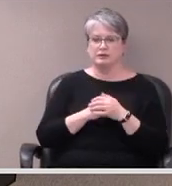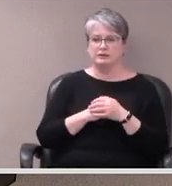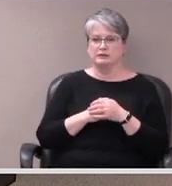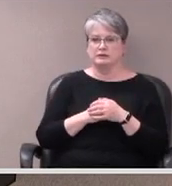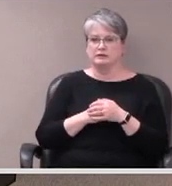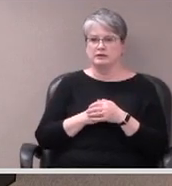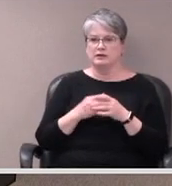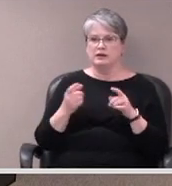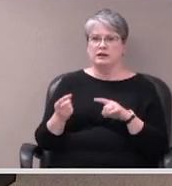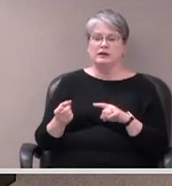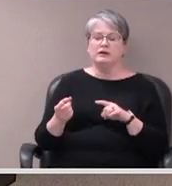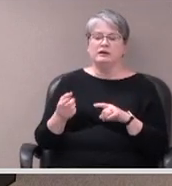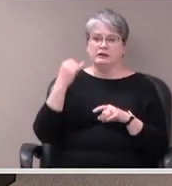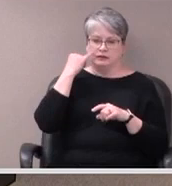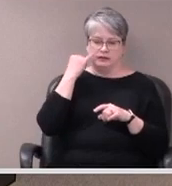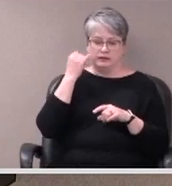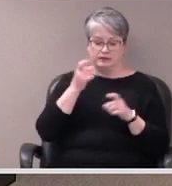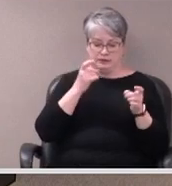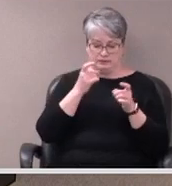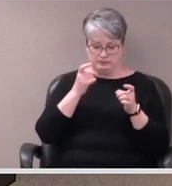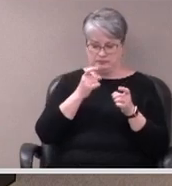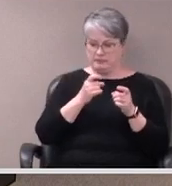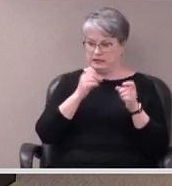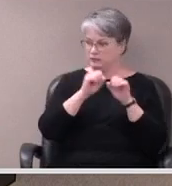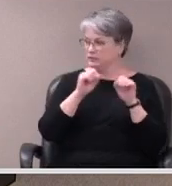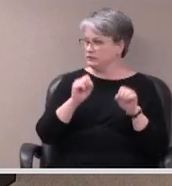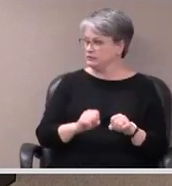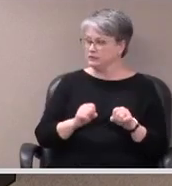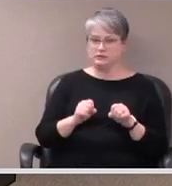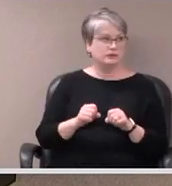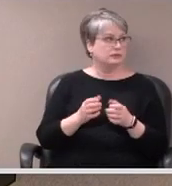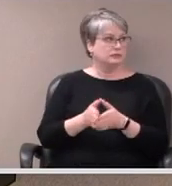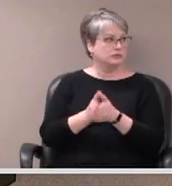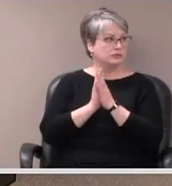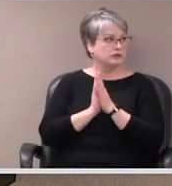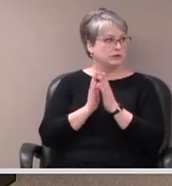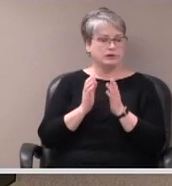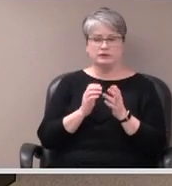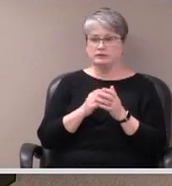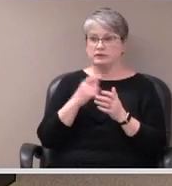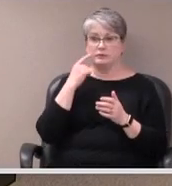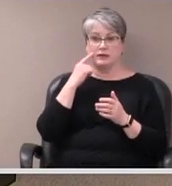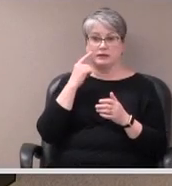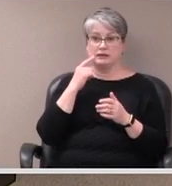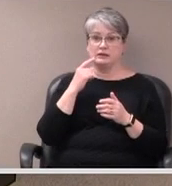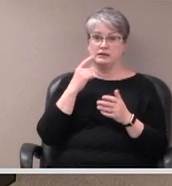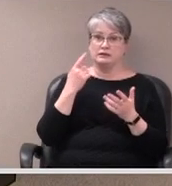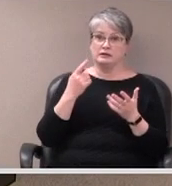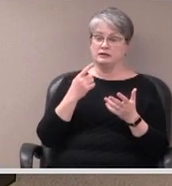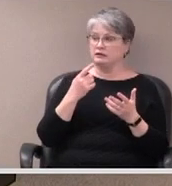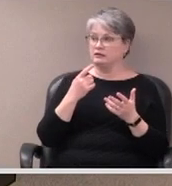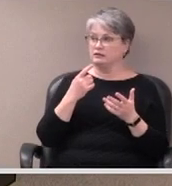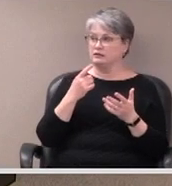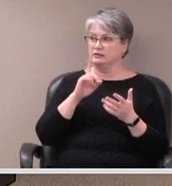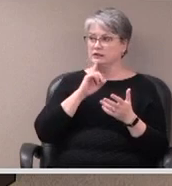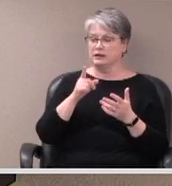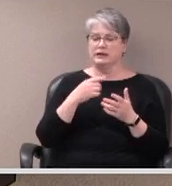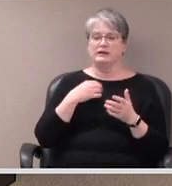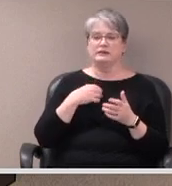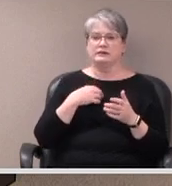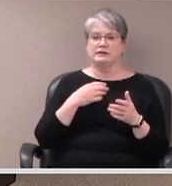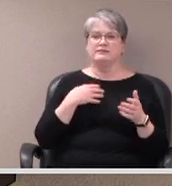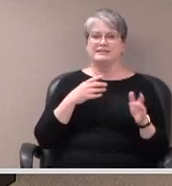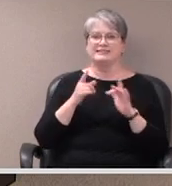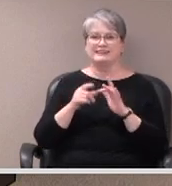logging into absence management to request a substitute, I acknowledge that I am creating an official record. I further acknowledge that the leave requested will